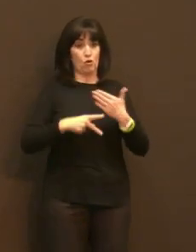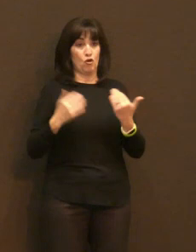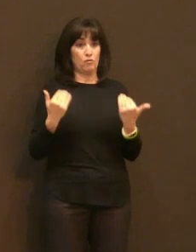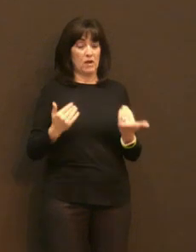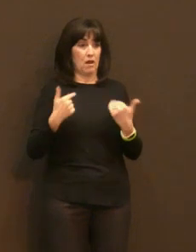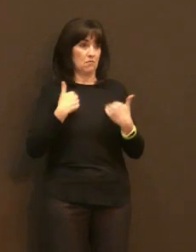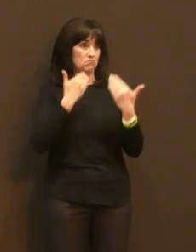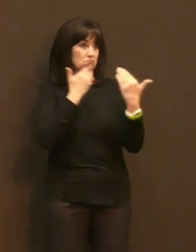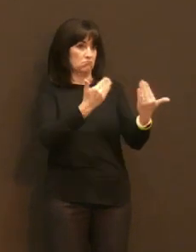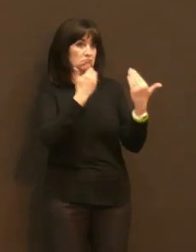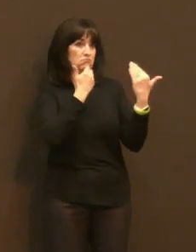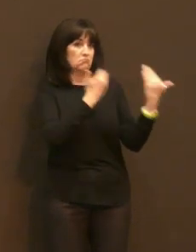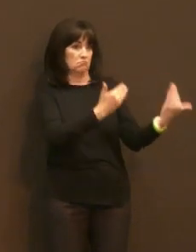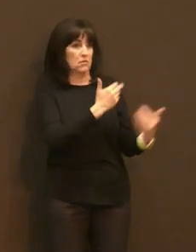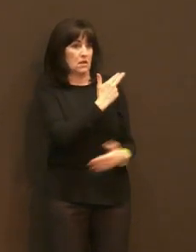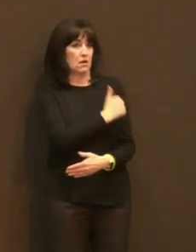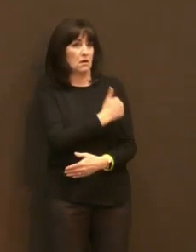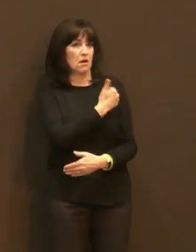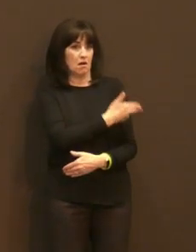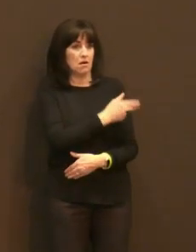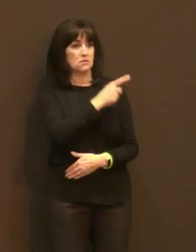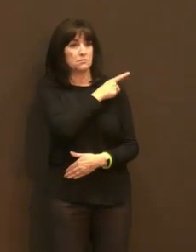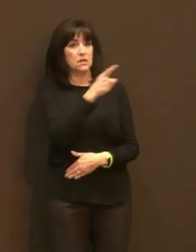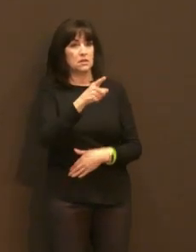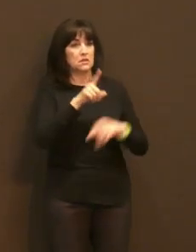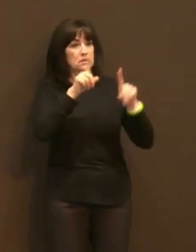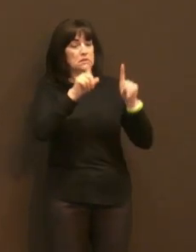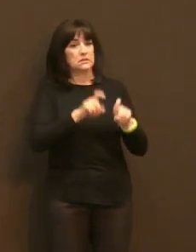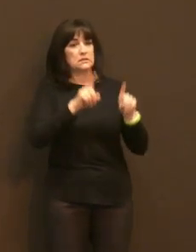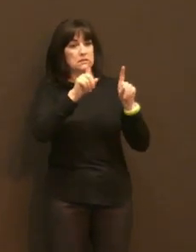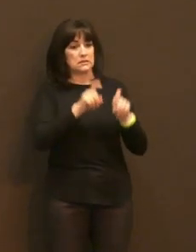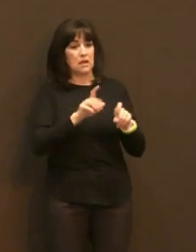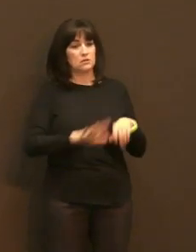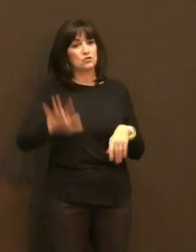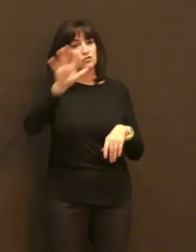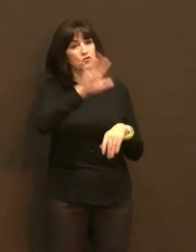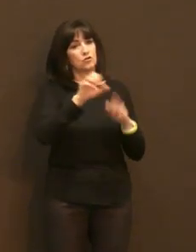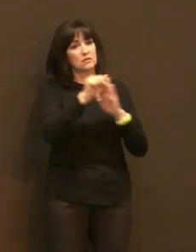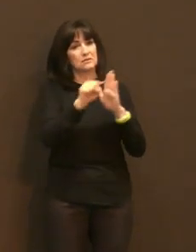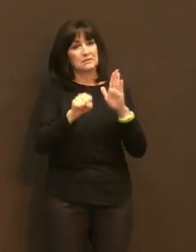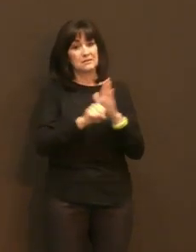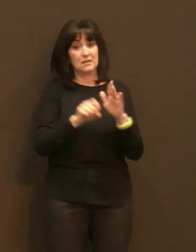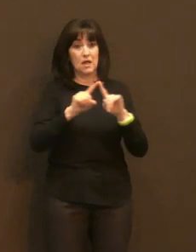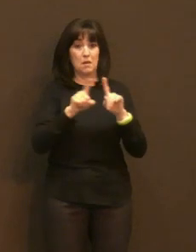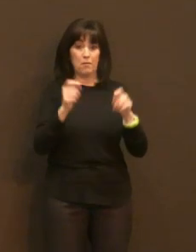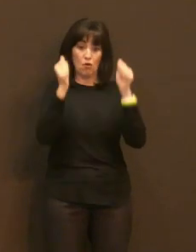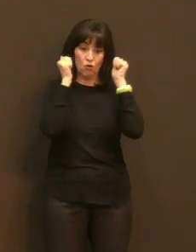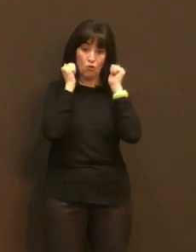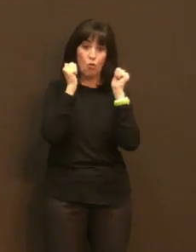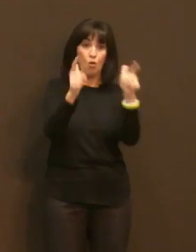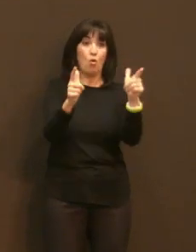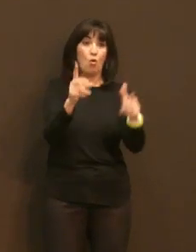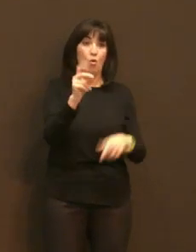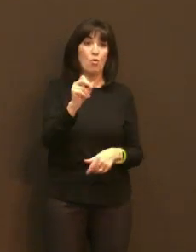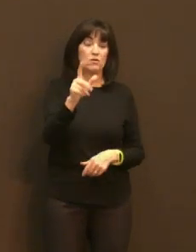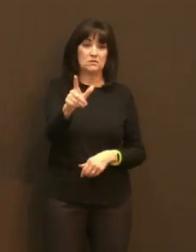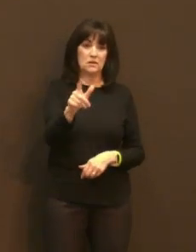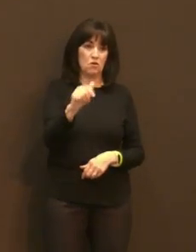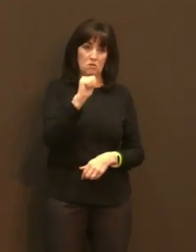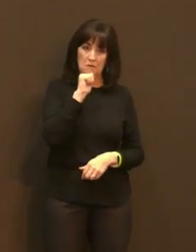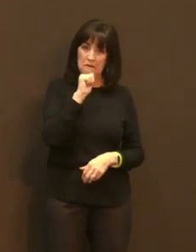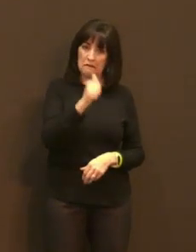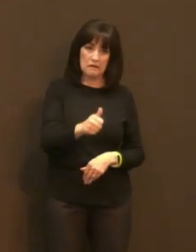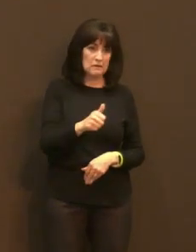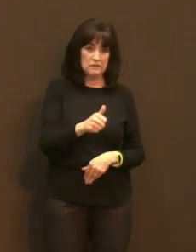the hospitals that they have set up testing sites throughout the state, but they're not everywhere in the state. I mean, they're not in every